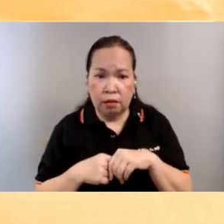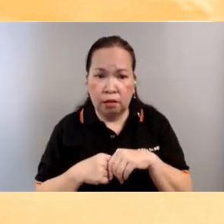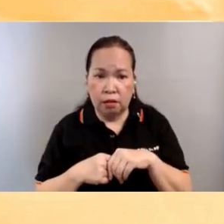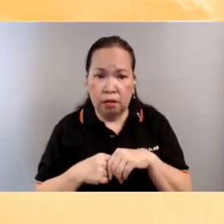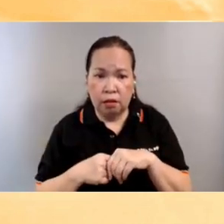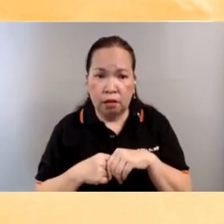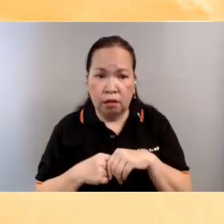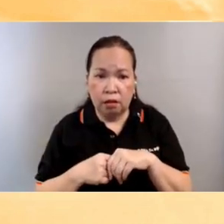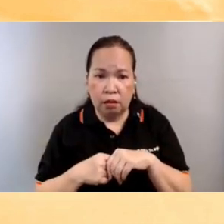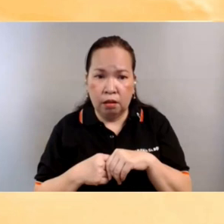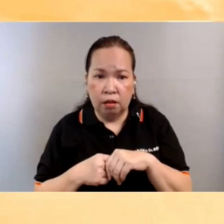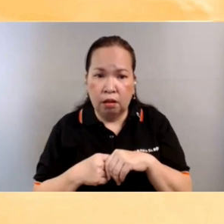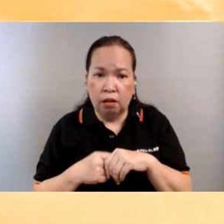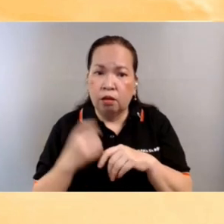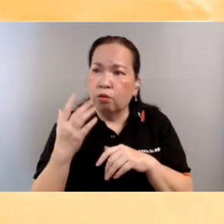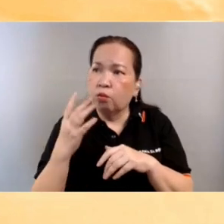here or rescued too?